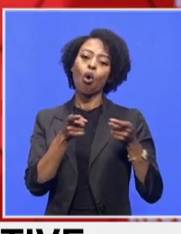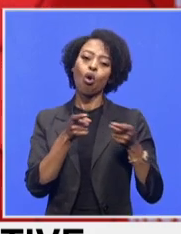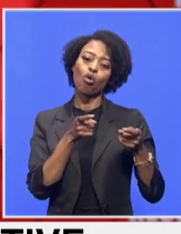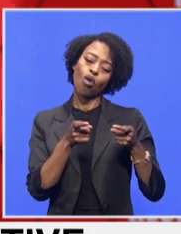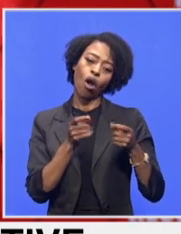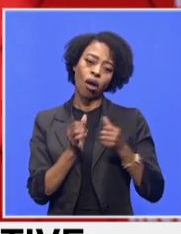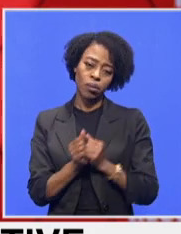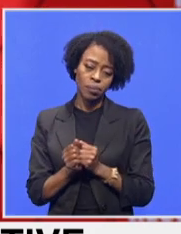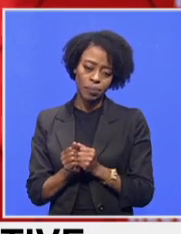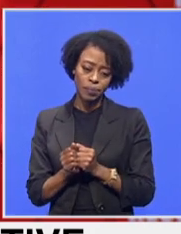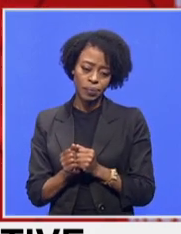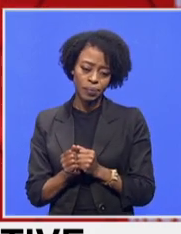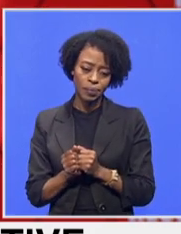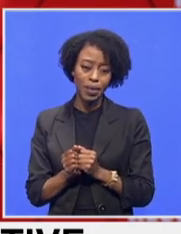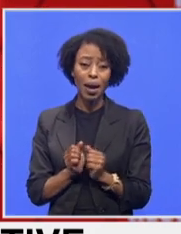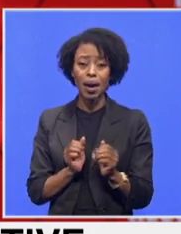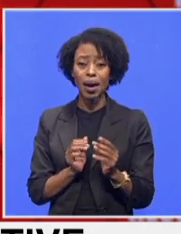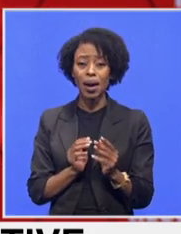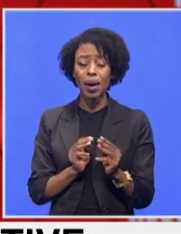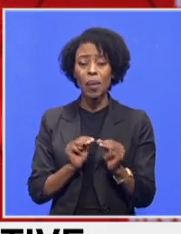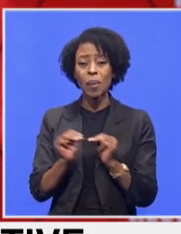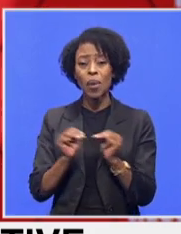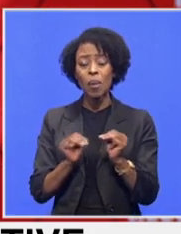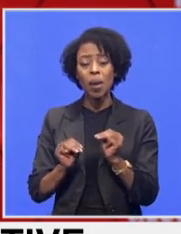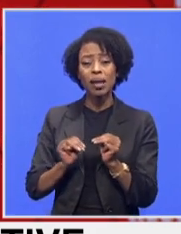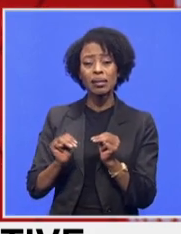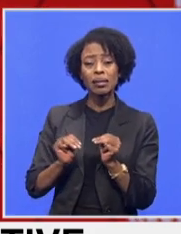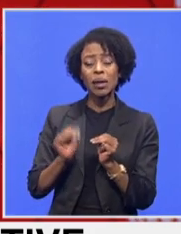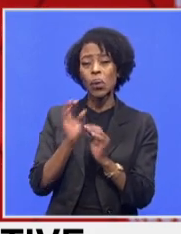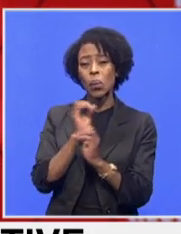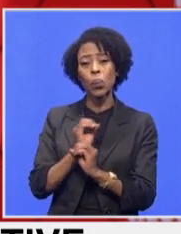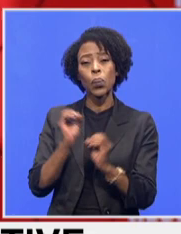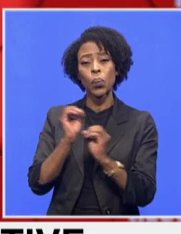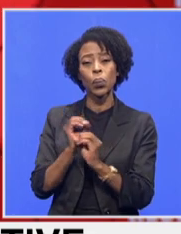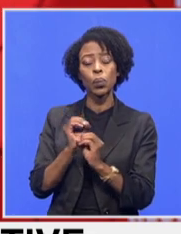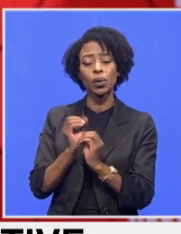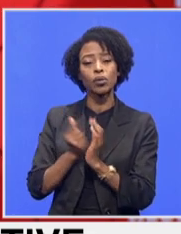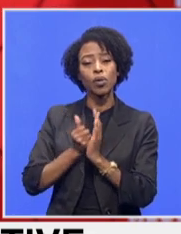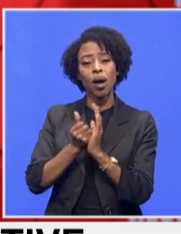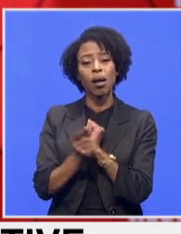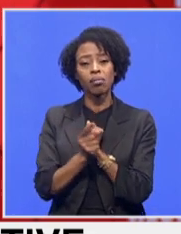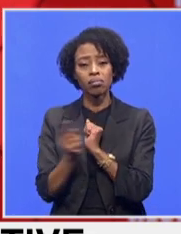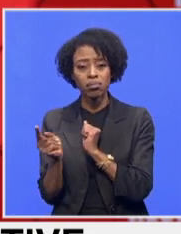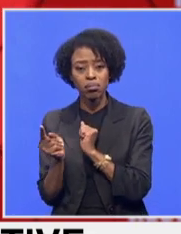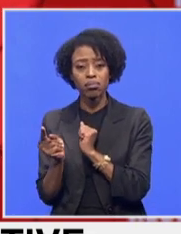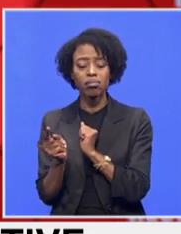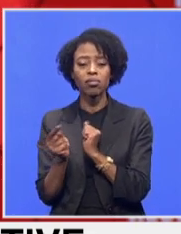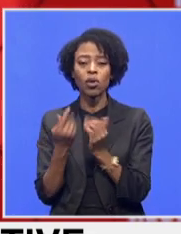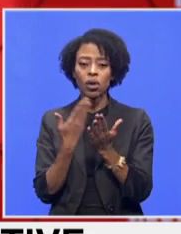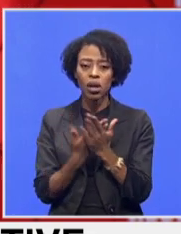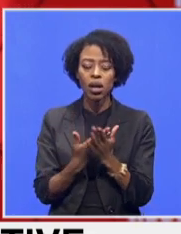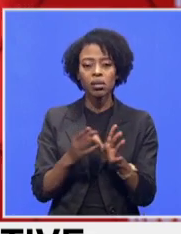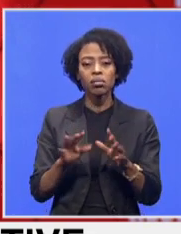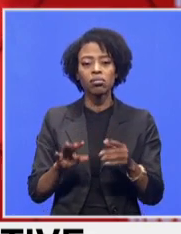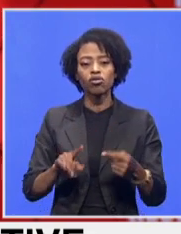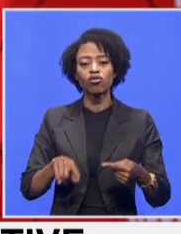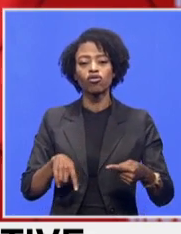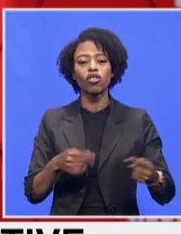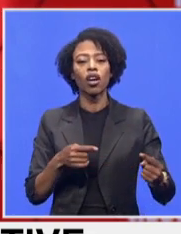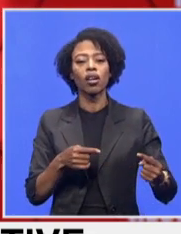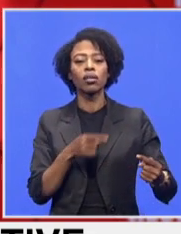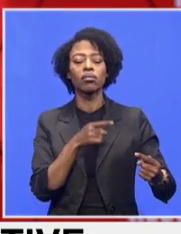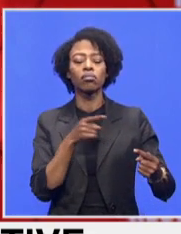no movement for socialism in place that can take up the battles against